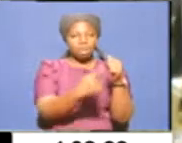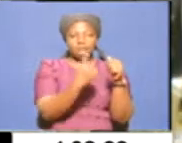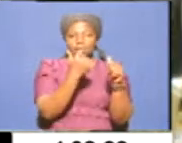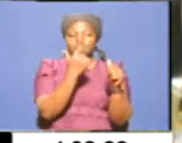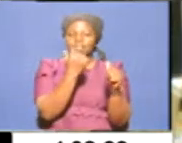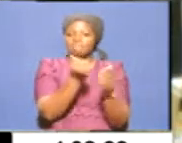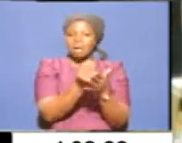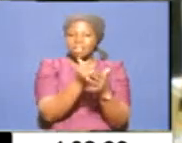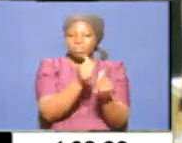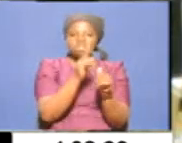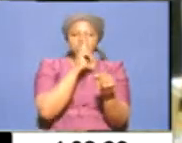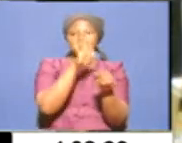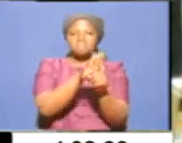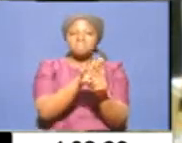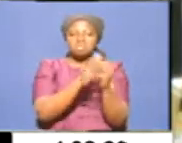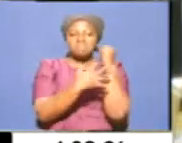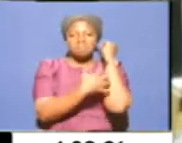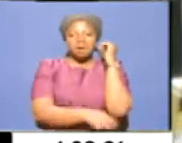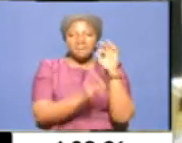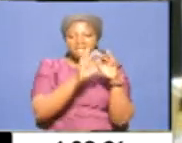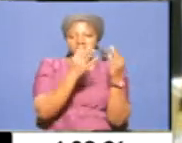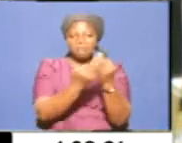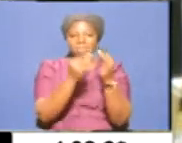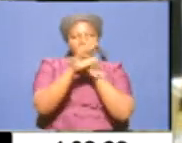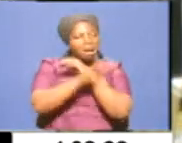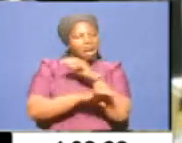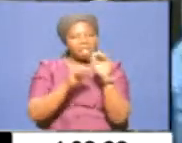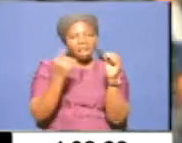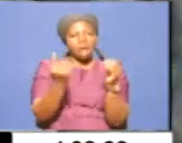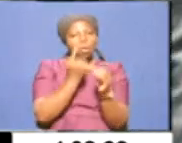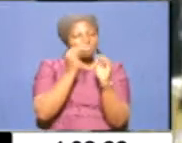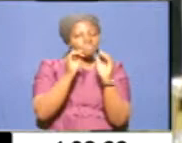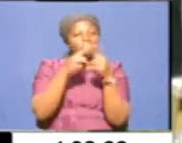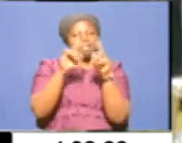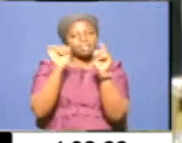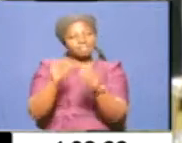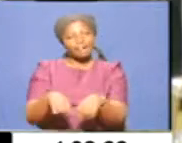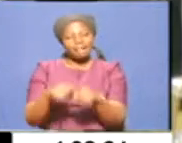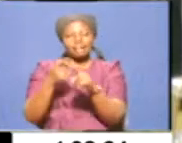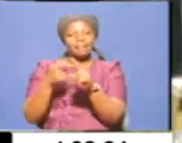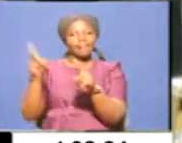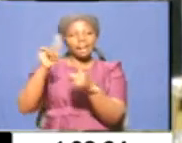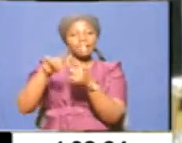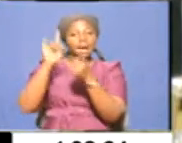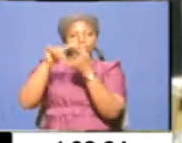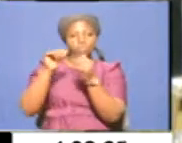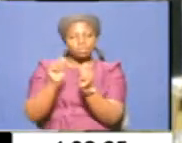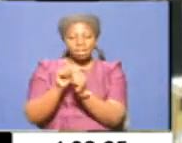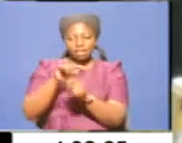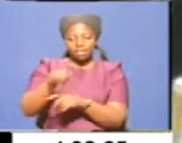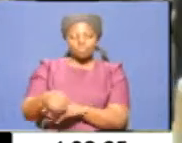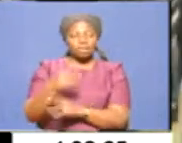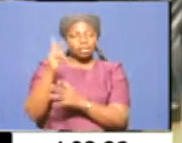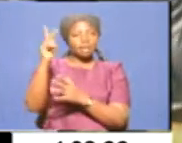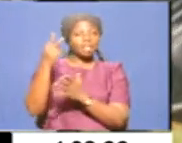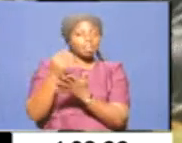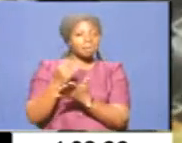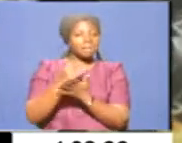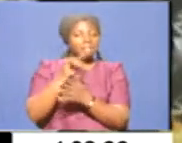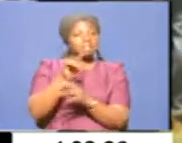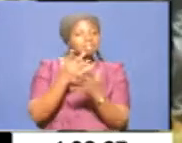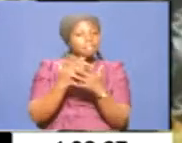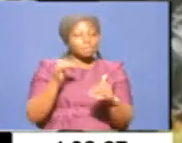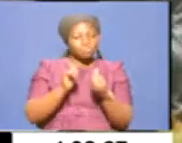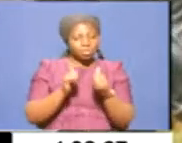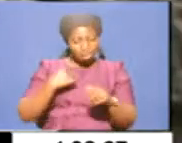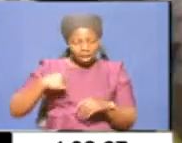to vulnerable and poor families across the country, but he says he can actually go up to 10,000 Kenya shillings. Of course, Betty, that is something that we will be